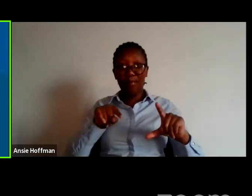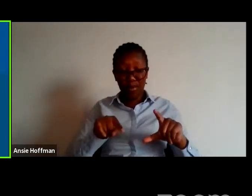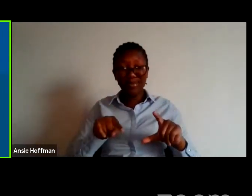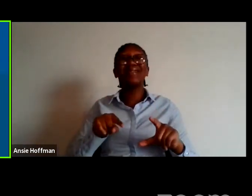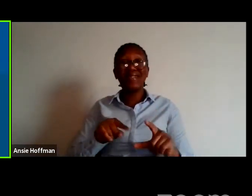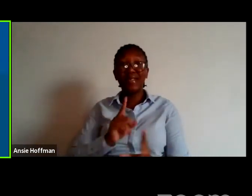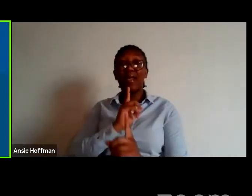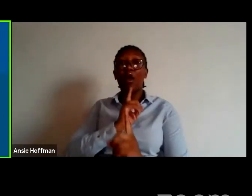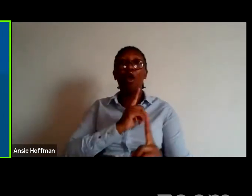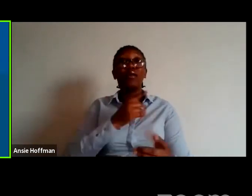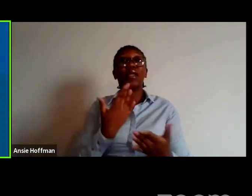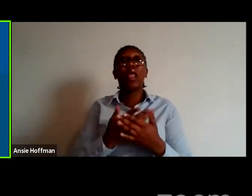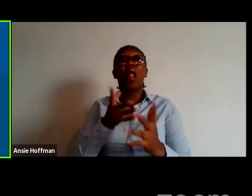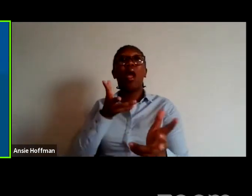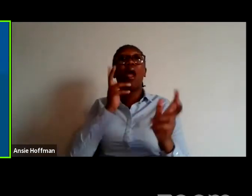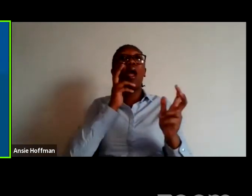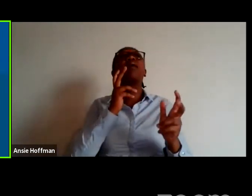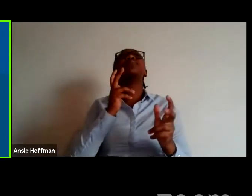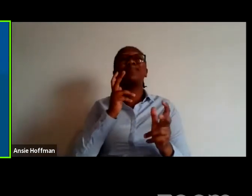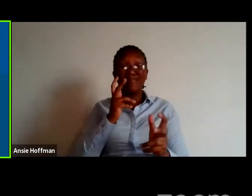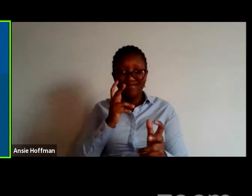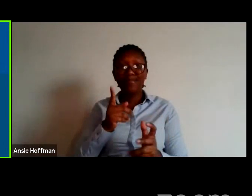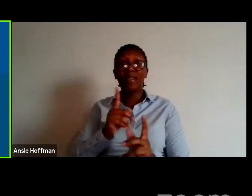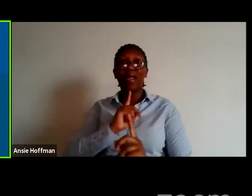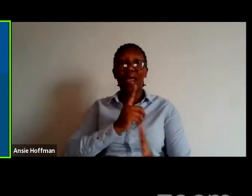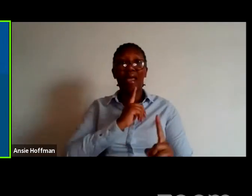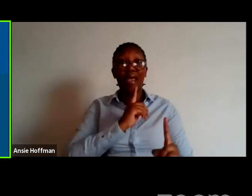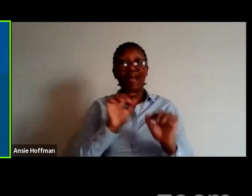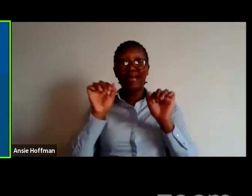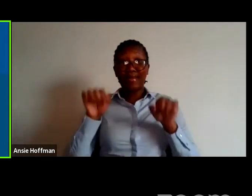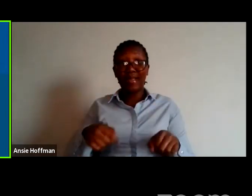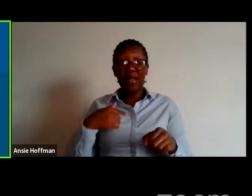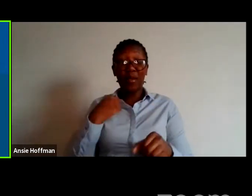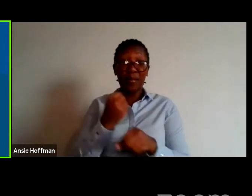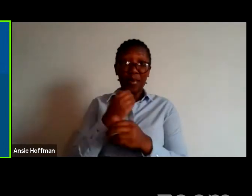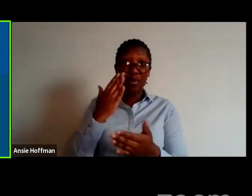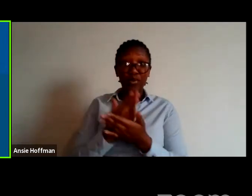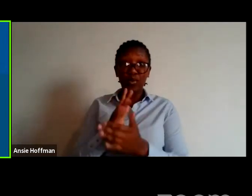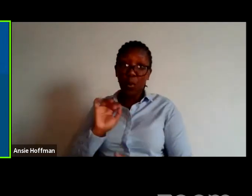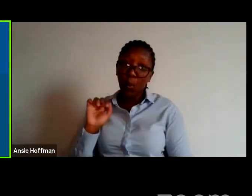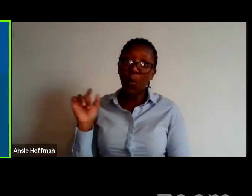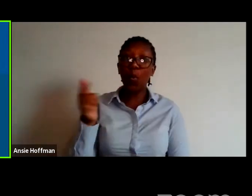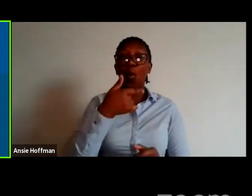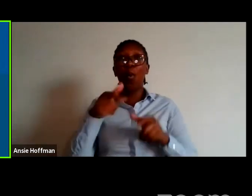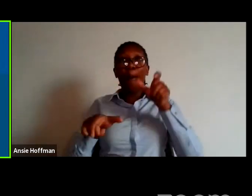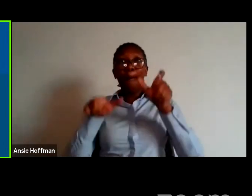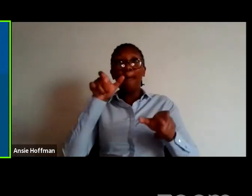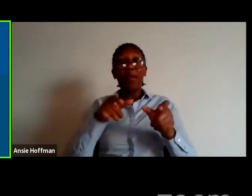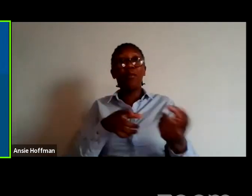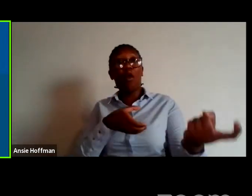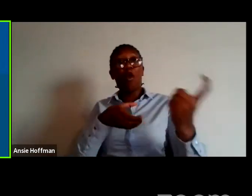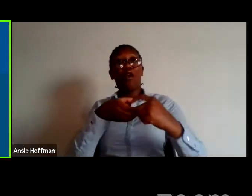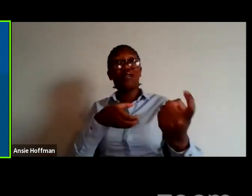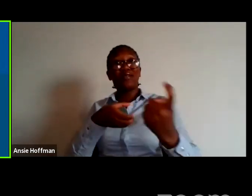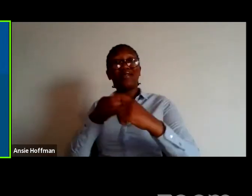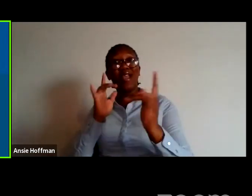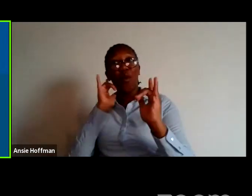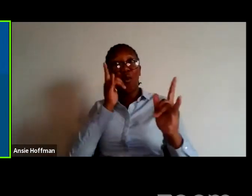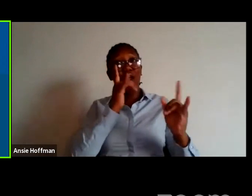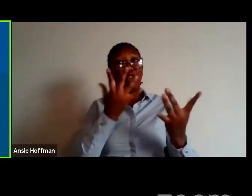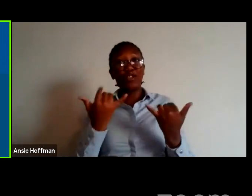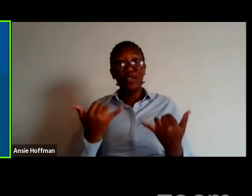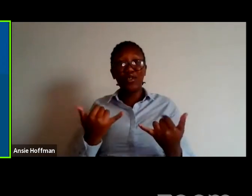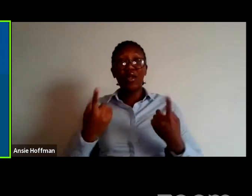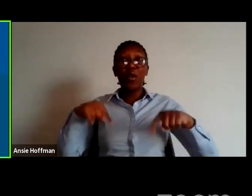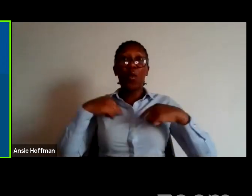to all the questions. I want to confirm to all the attendees and participants here that we are also live in